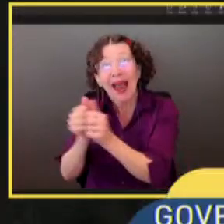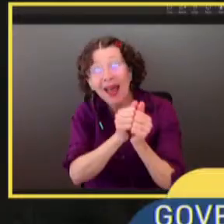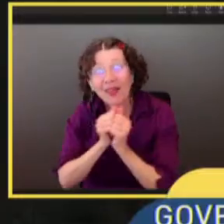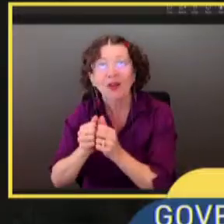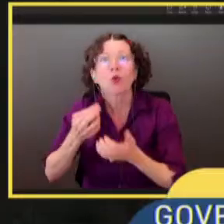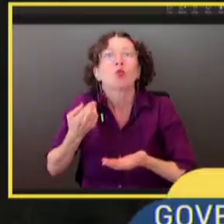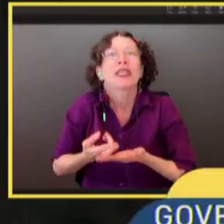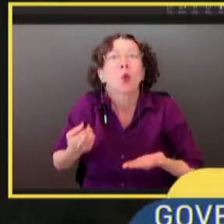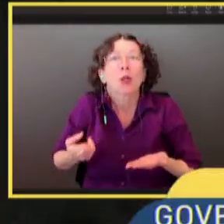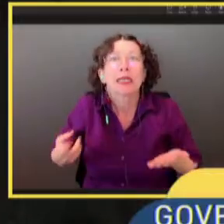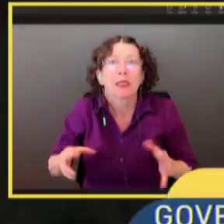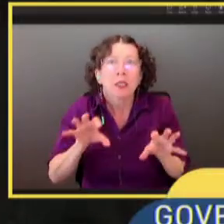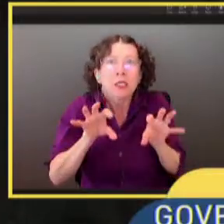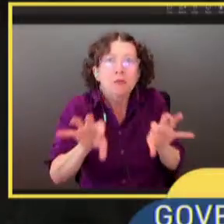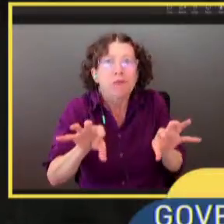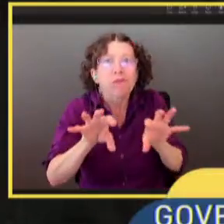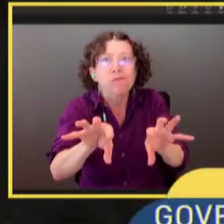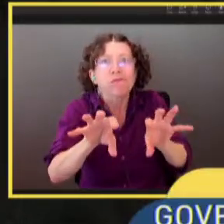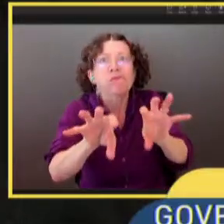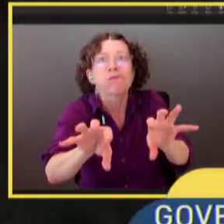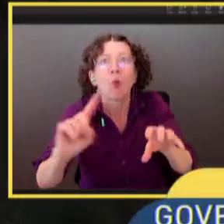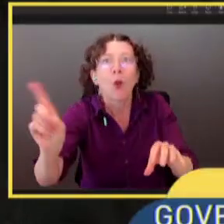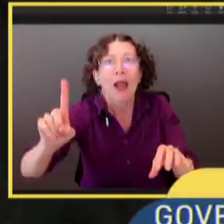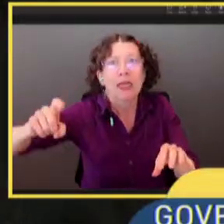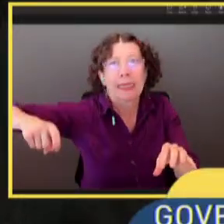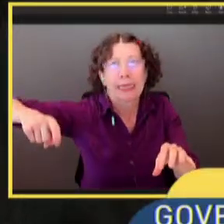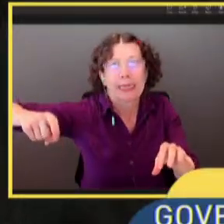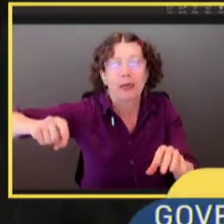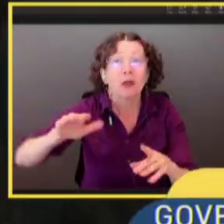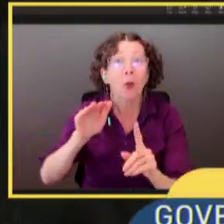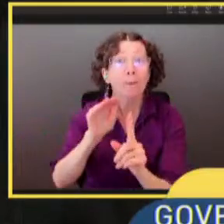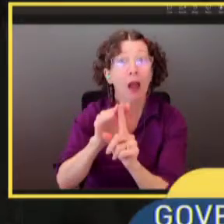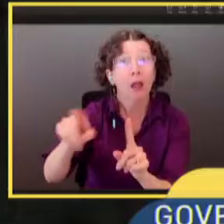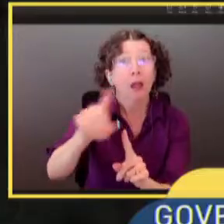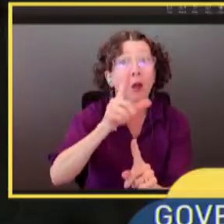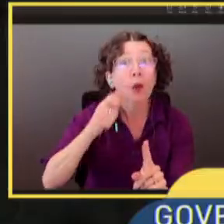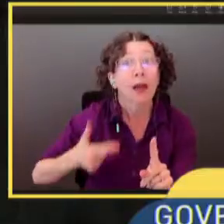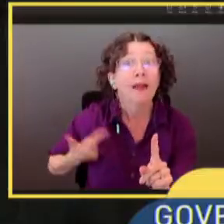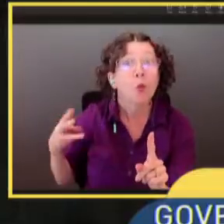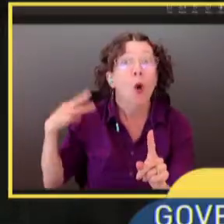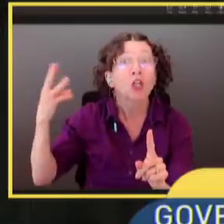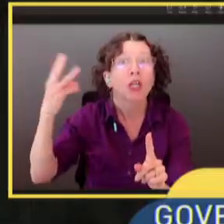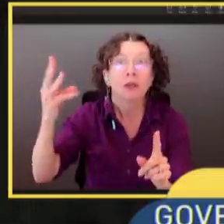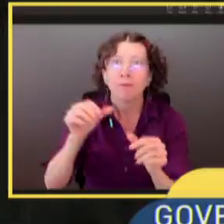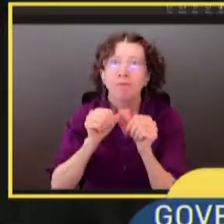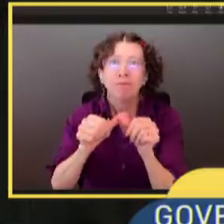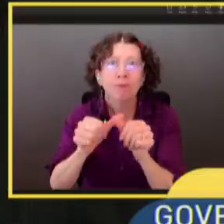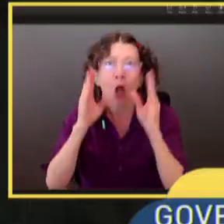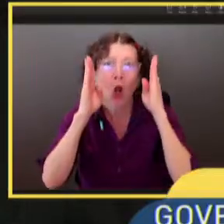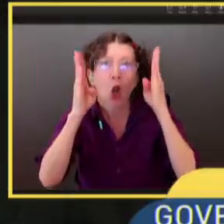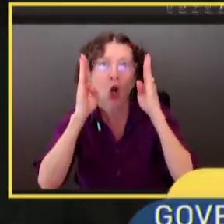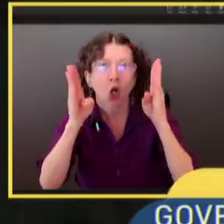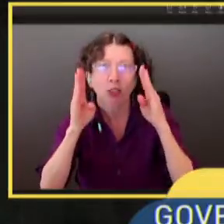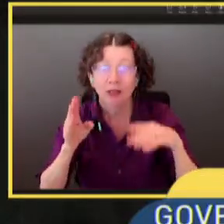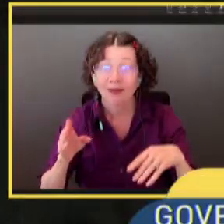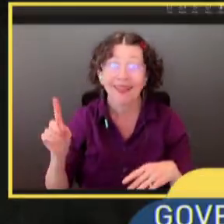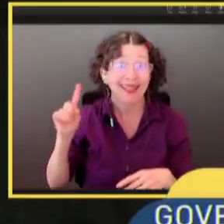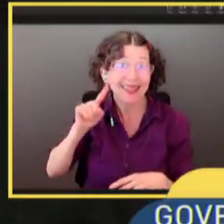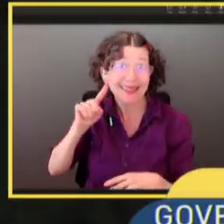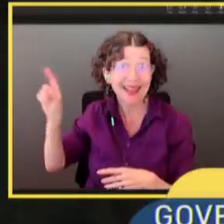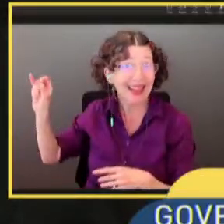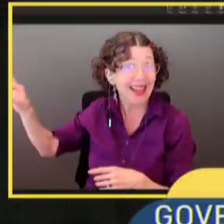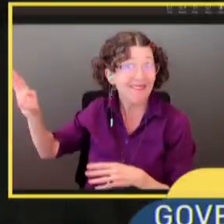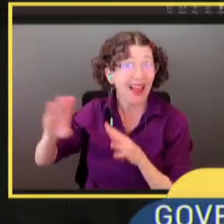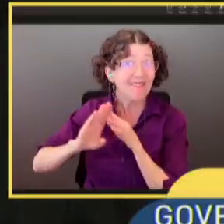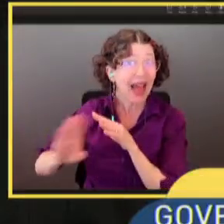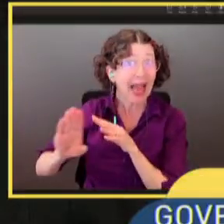giant sandbags. Much of that equipment, as I understand, is coming from WashDOT. Again, lots of agencies, cities, state working together, providing